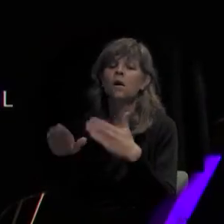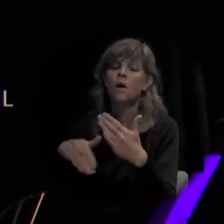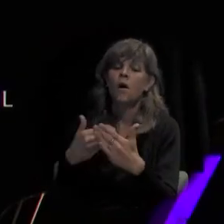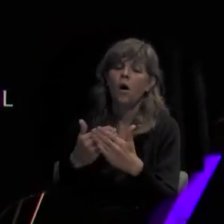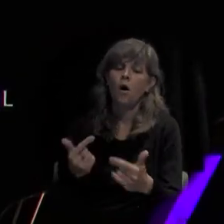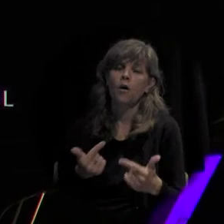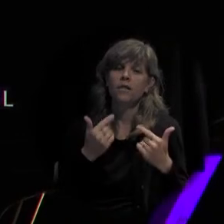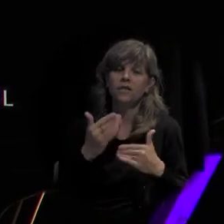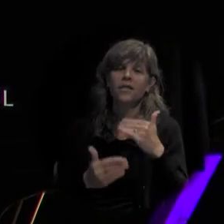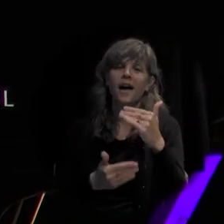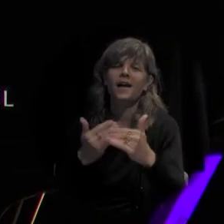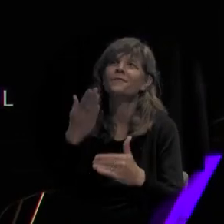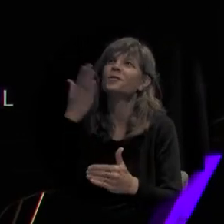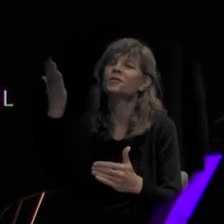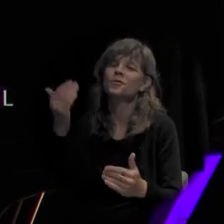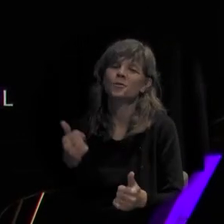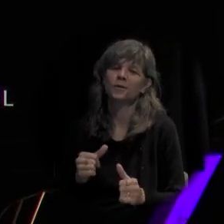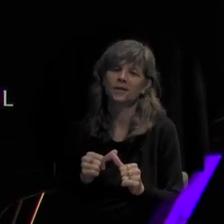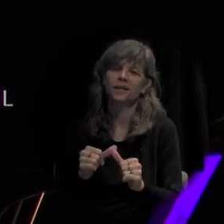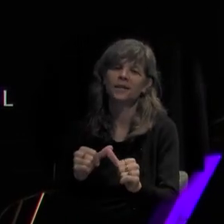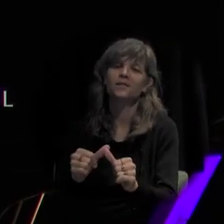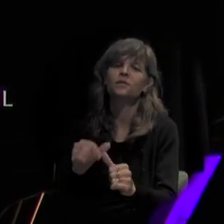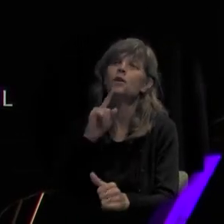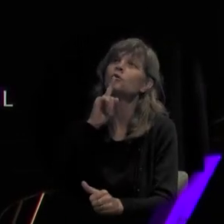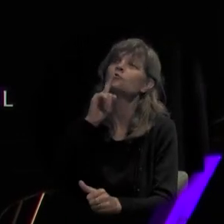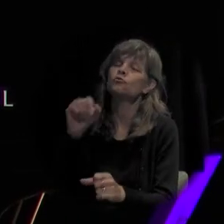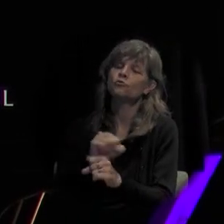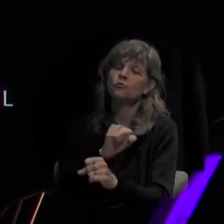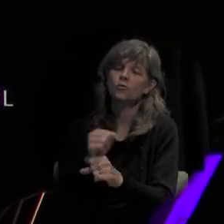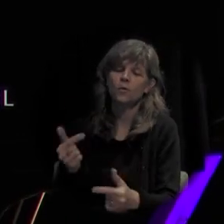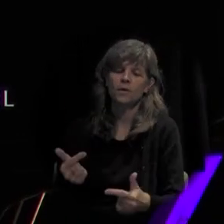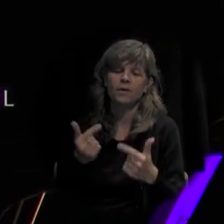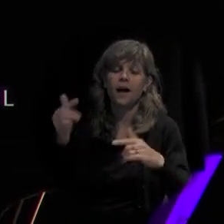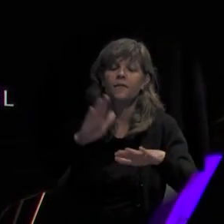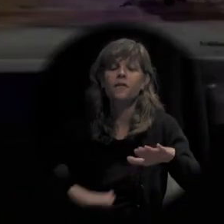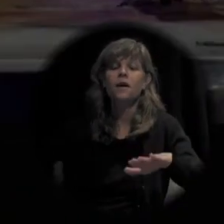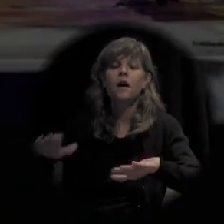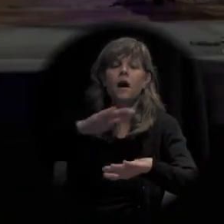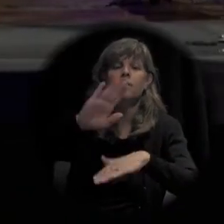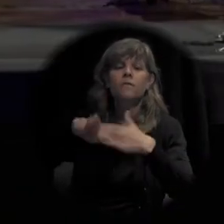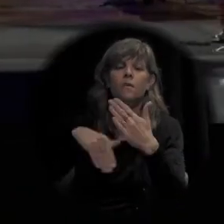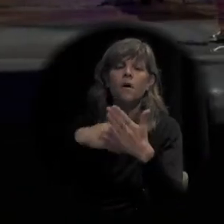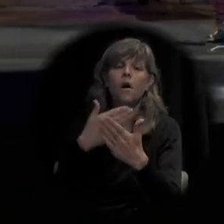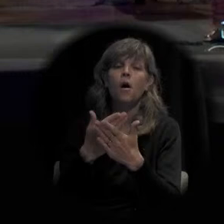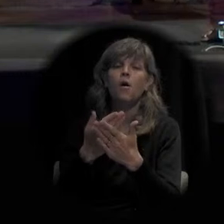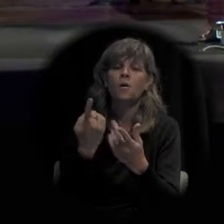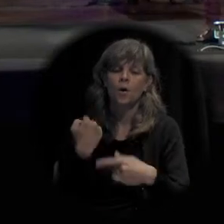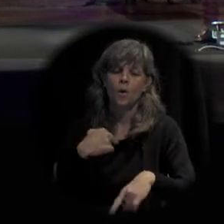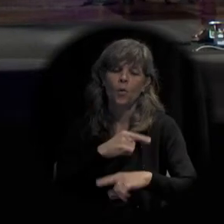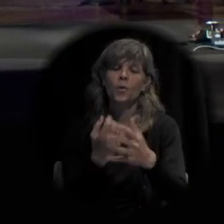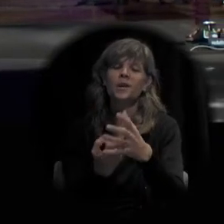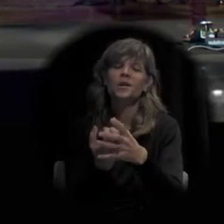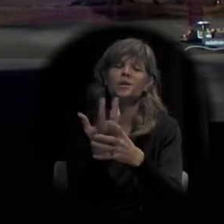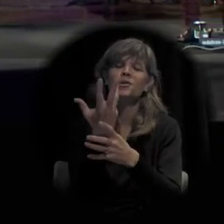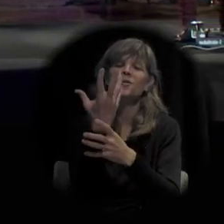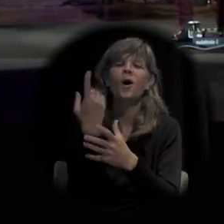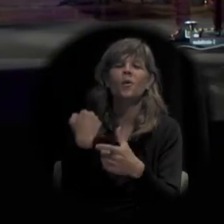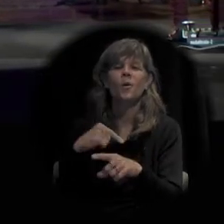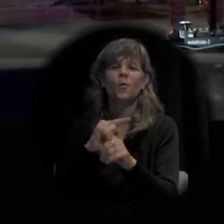life thou livest, the true life of all. We blossom